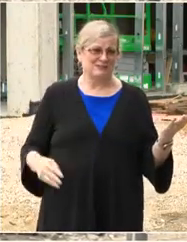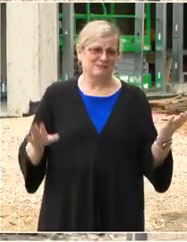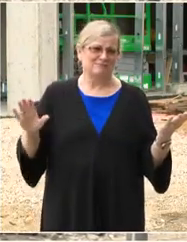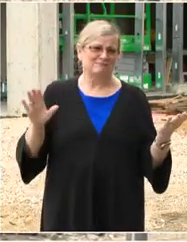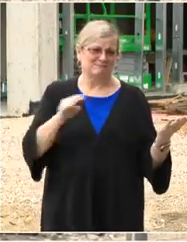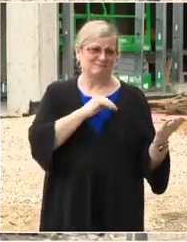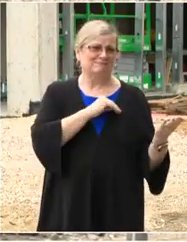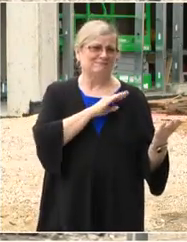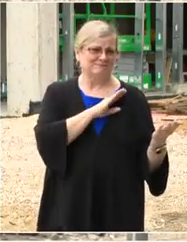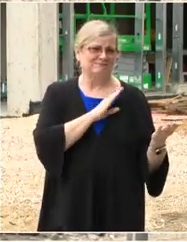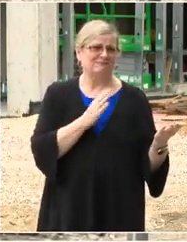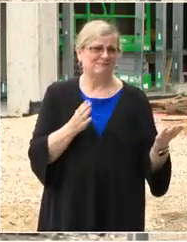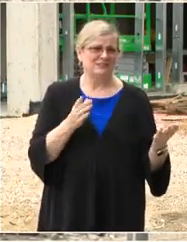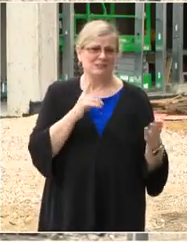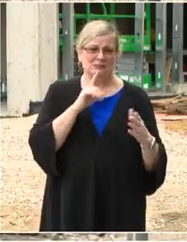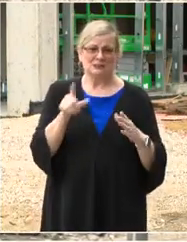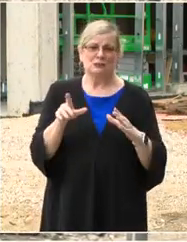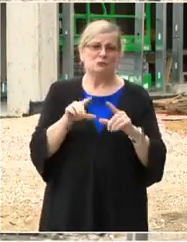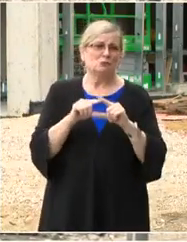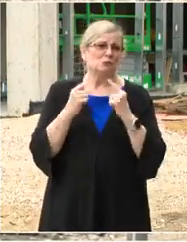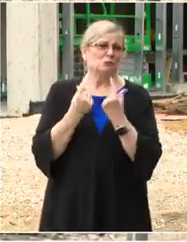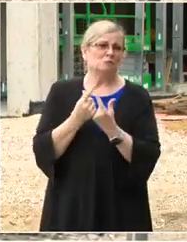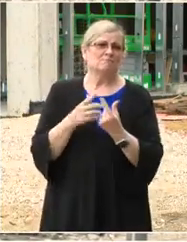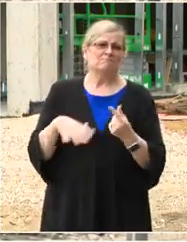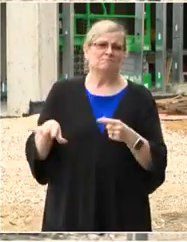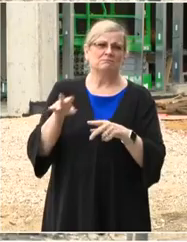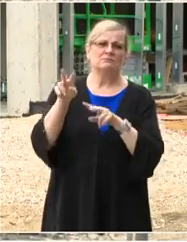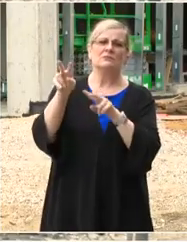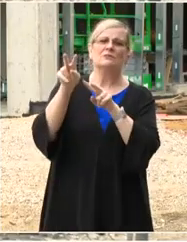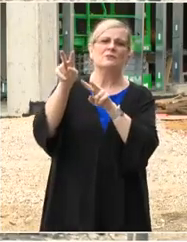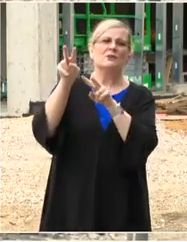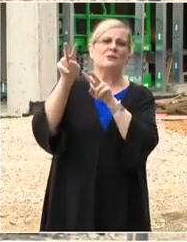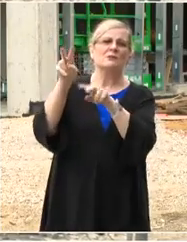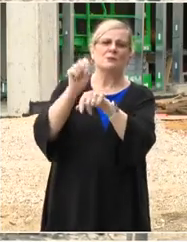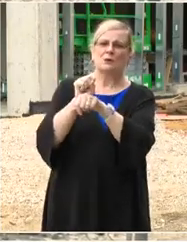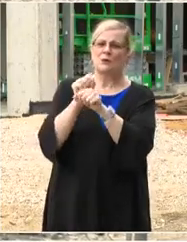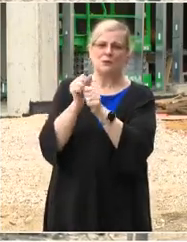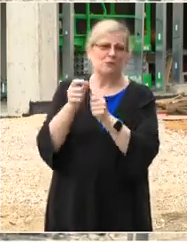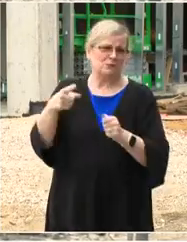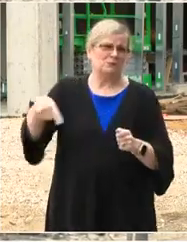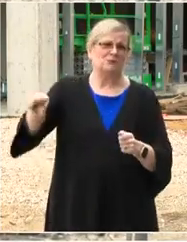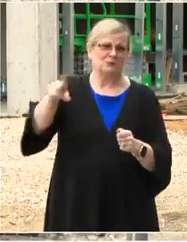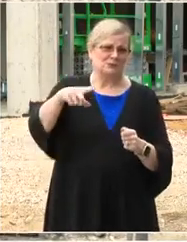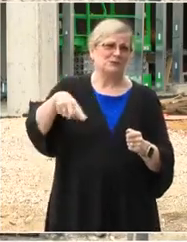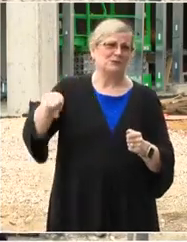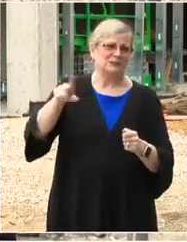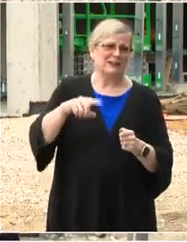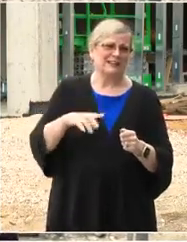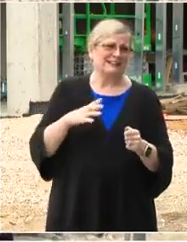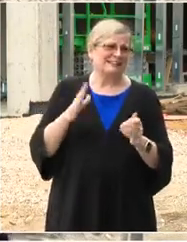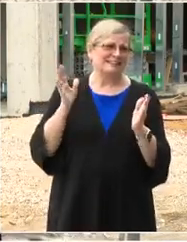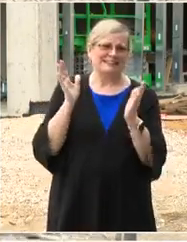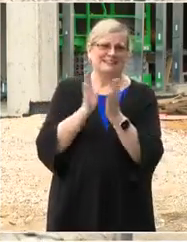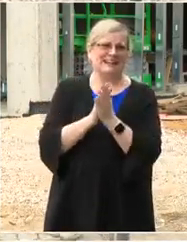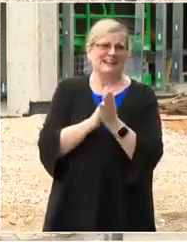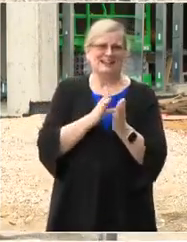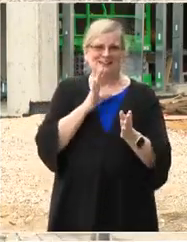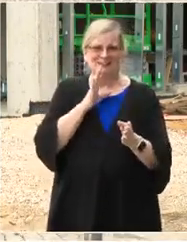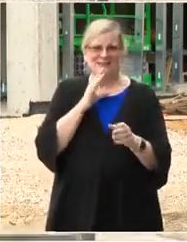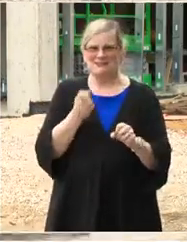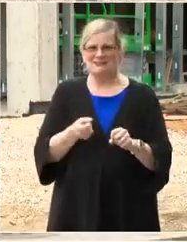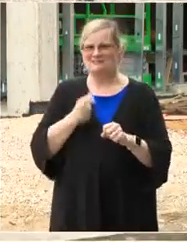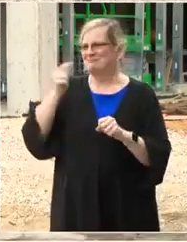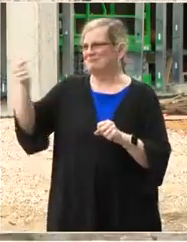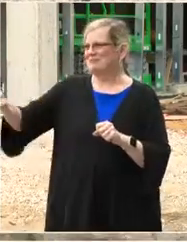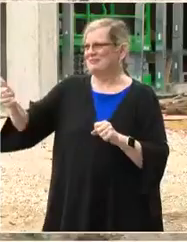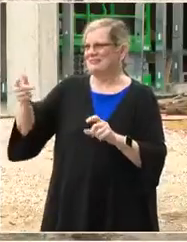looks forward to working with you. And I have just discarded my talking points. But thank you. Thank you